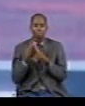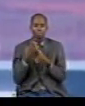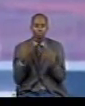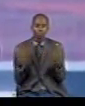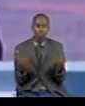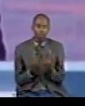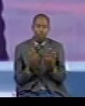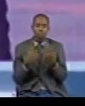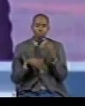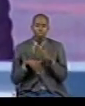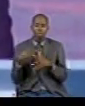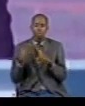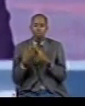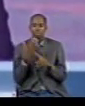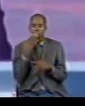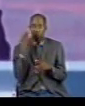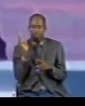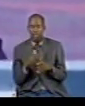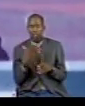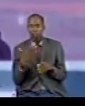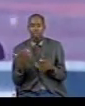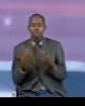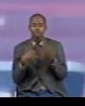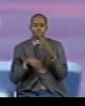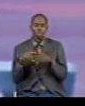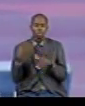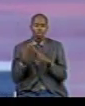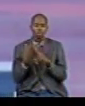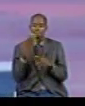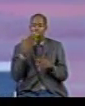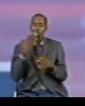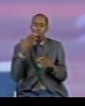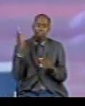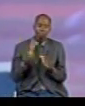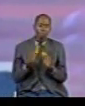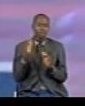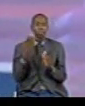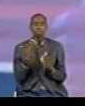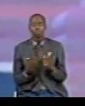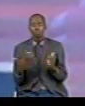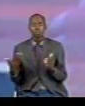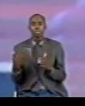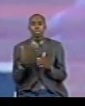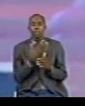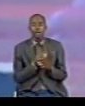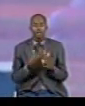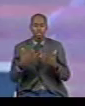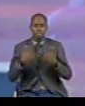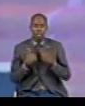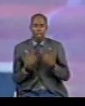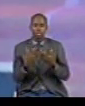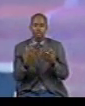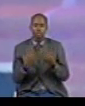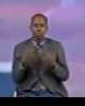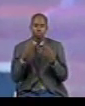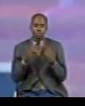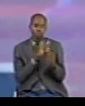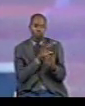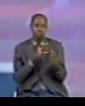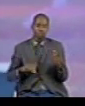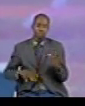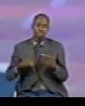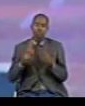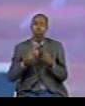evil, come out of their wickedness, and they have come to Christ to be their Savior. Forgive